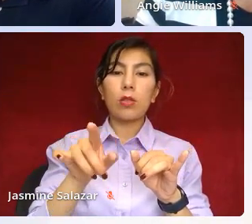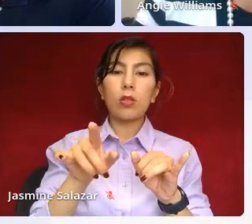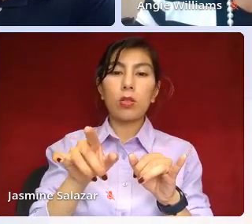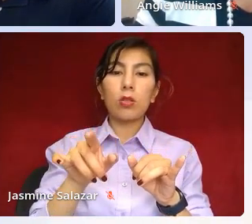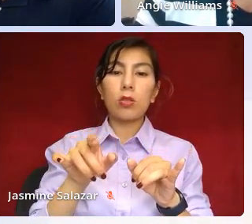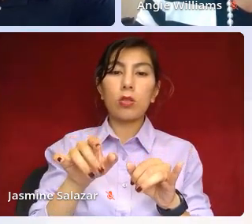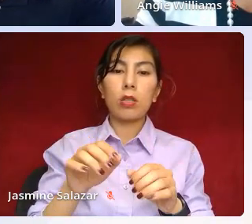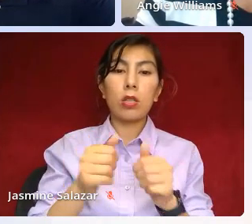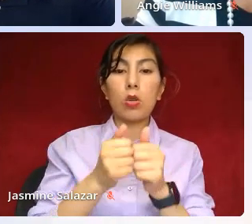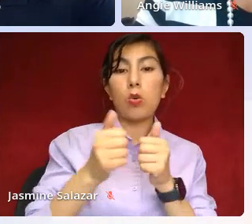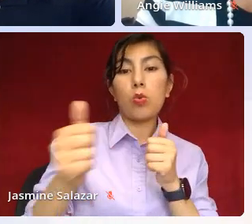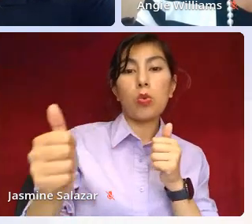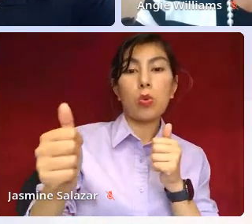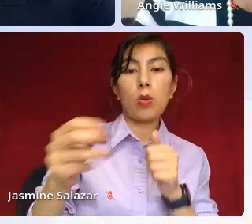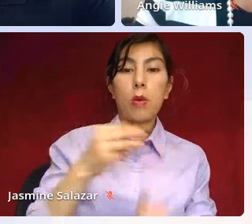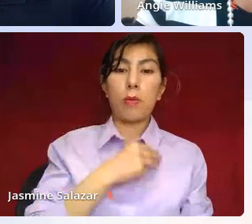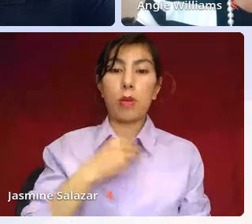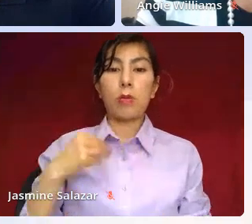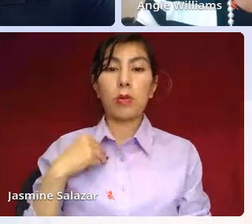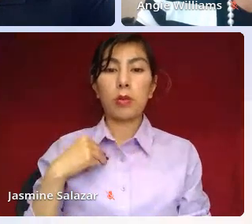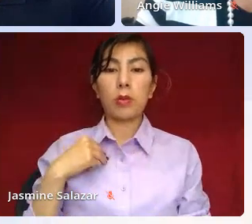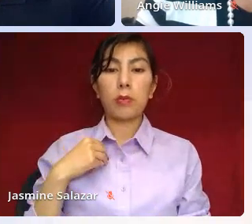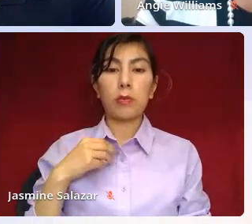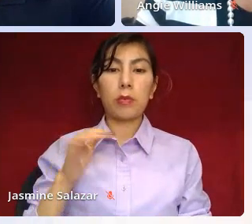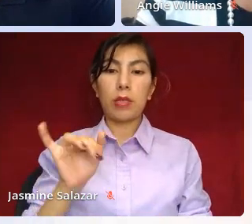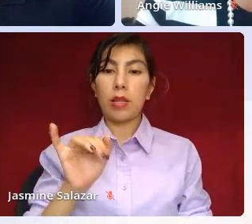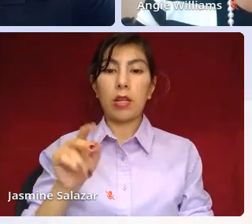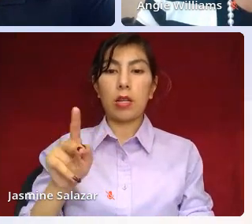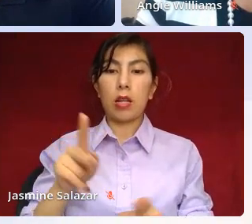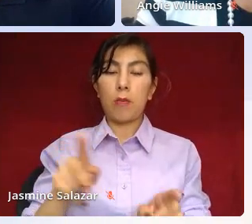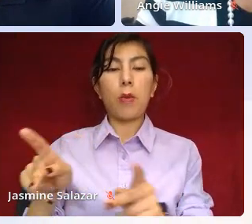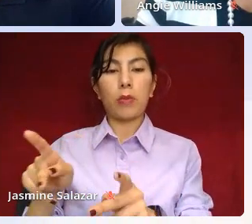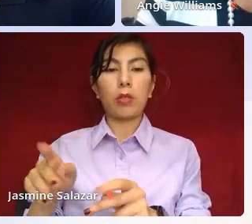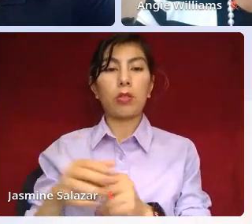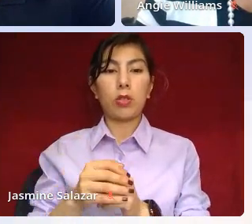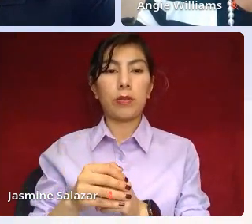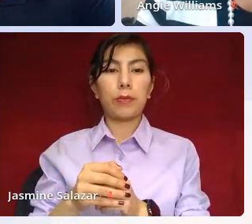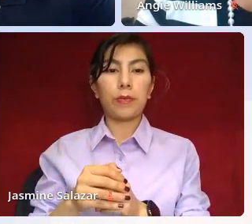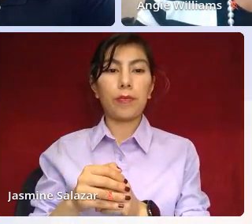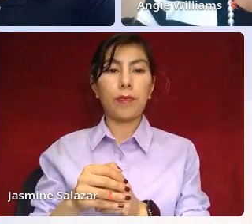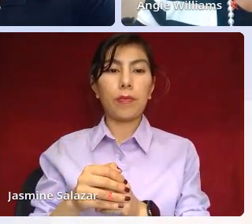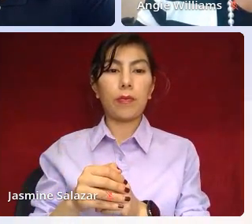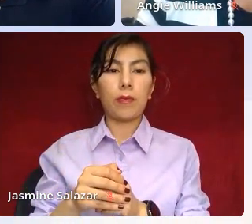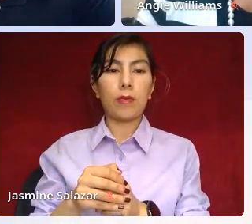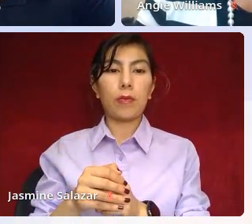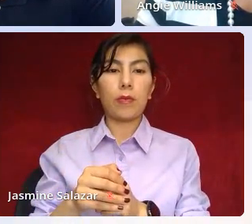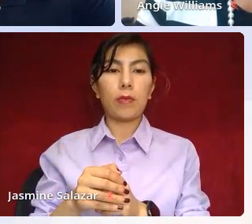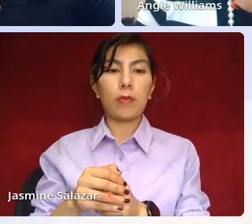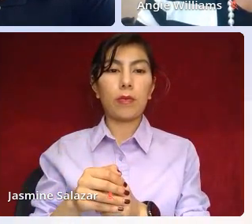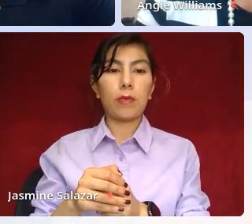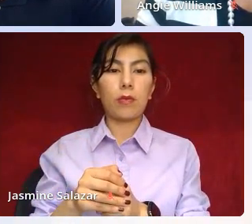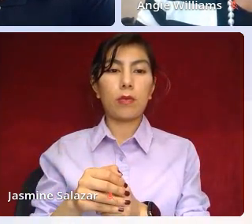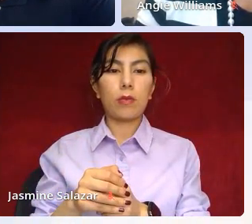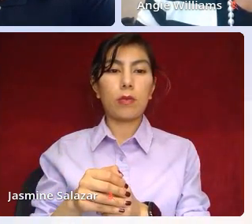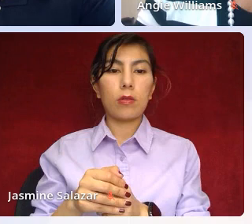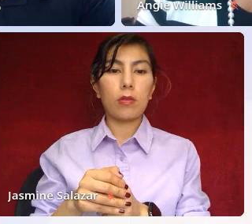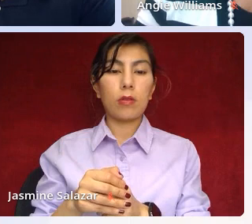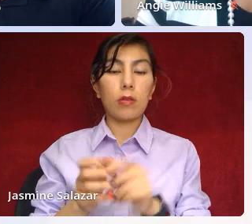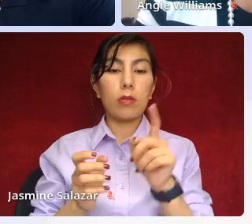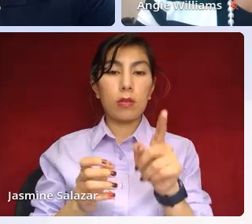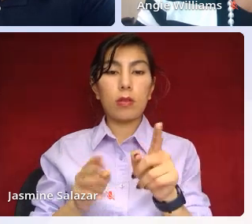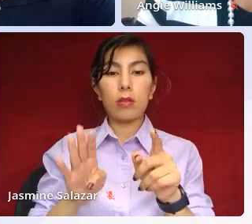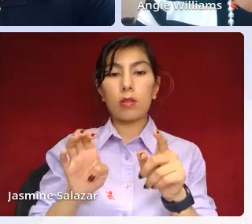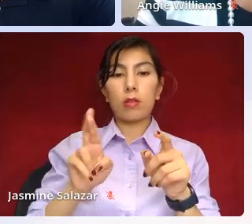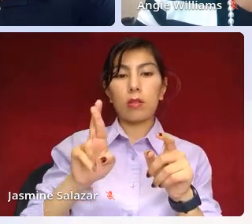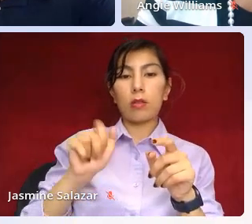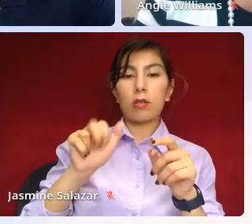membership as sort of a population. Um, so, Brandon, I know you've been putting in the